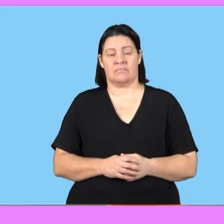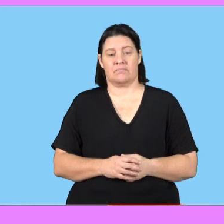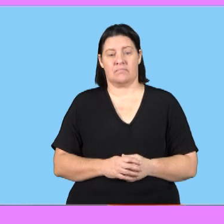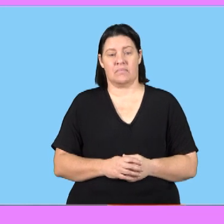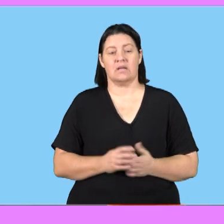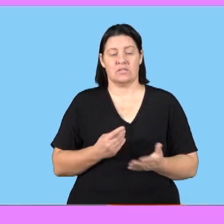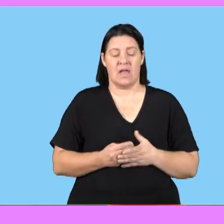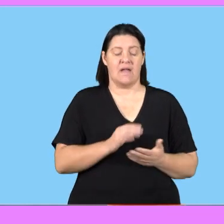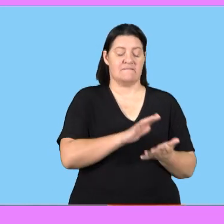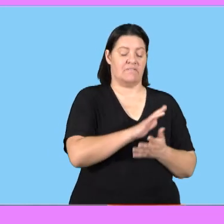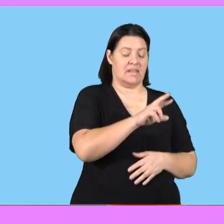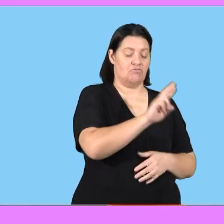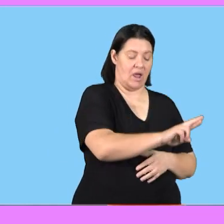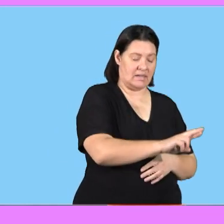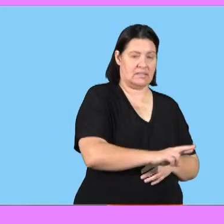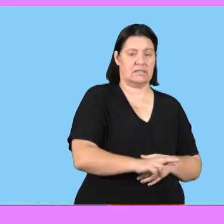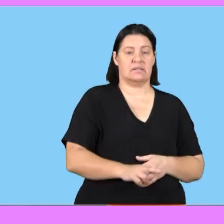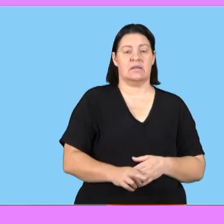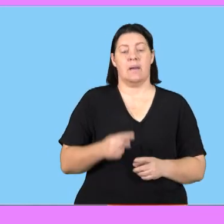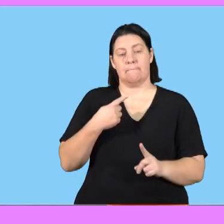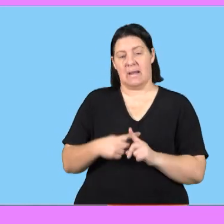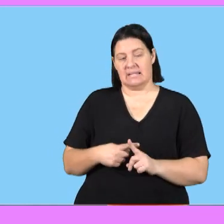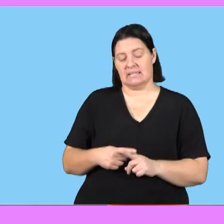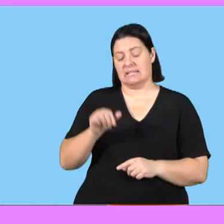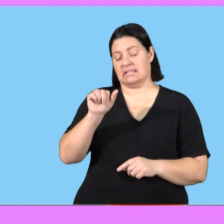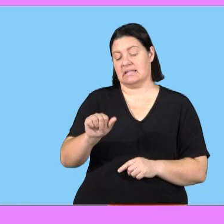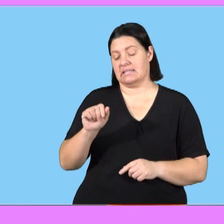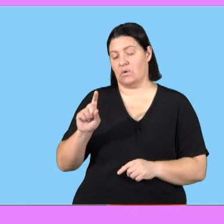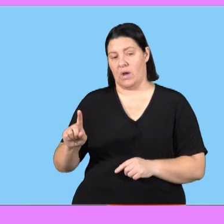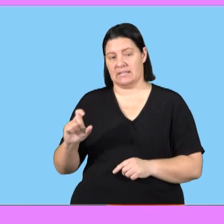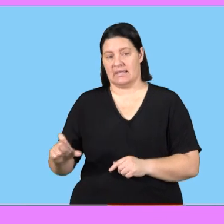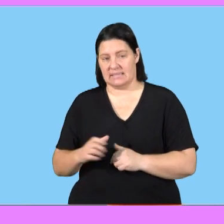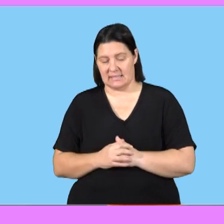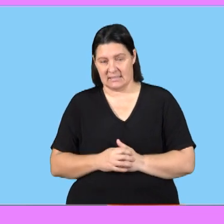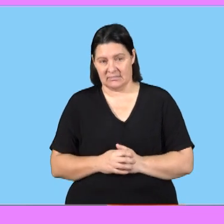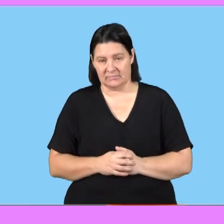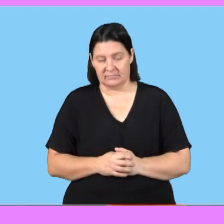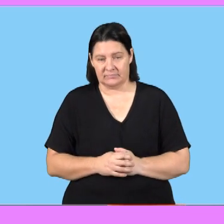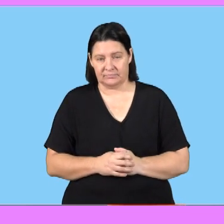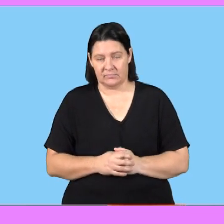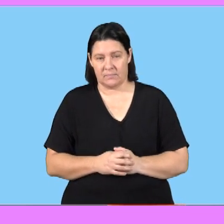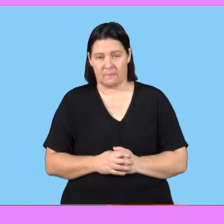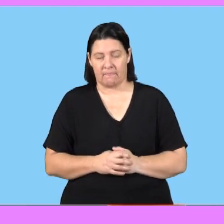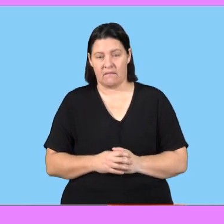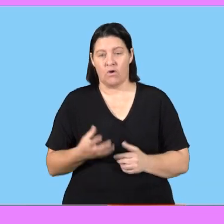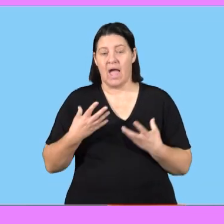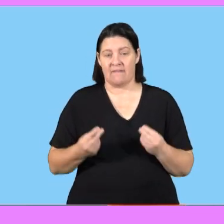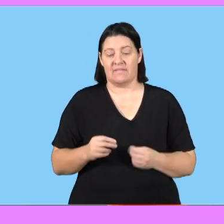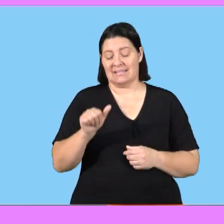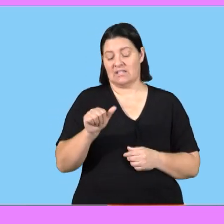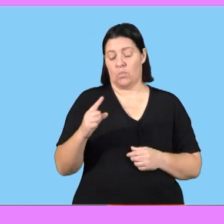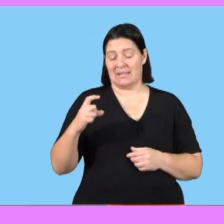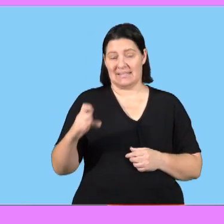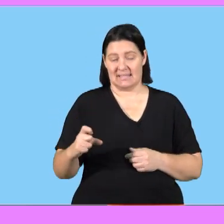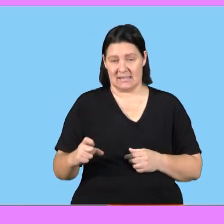well break it down as 15 Rand plus 61 cents. So now if we have